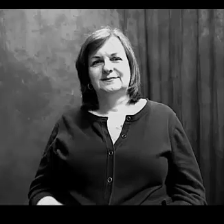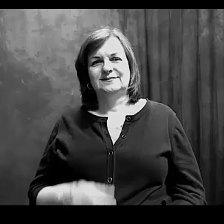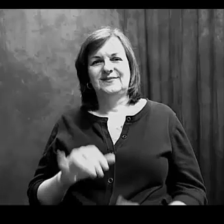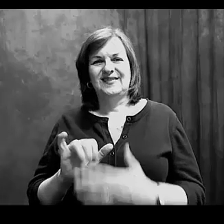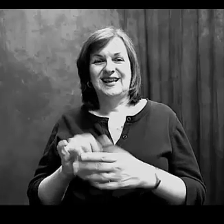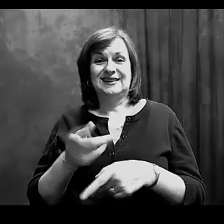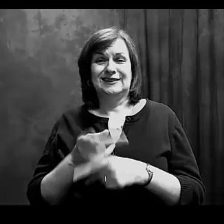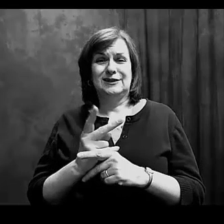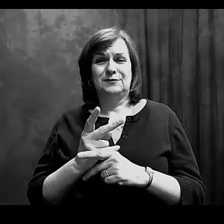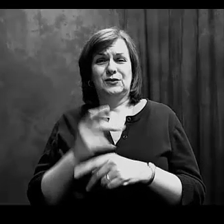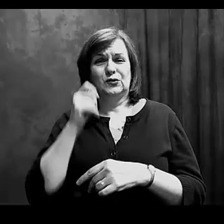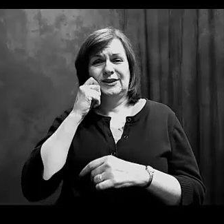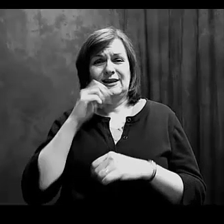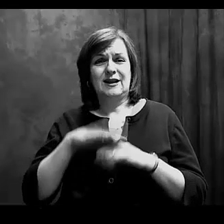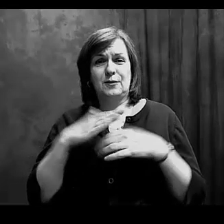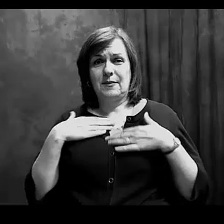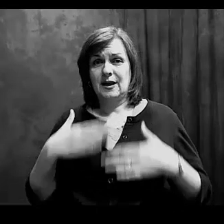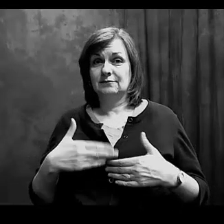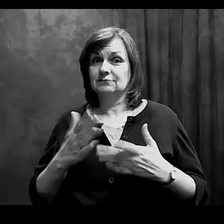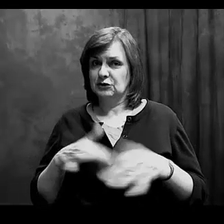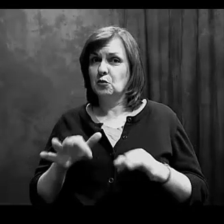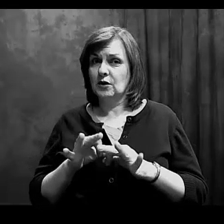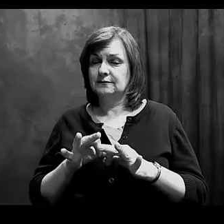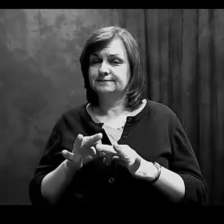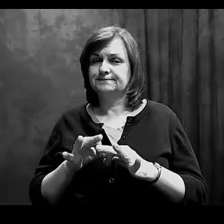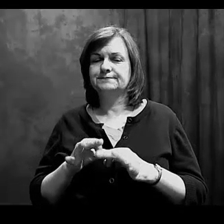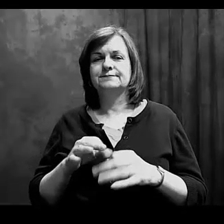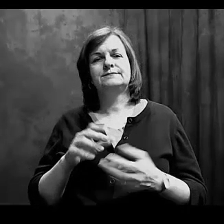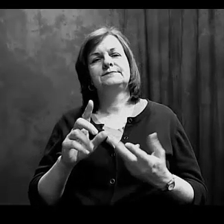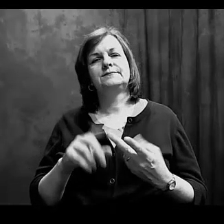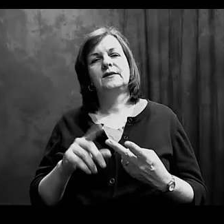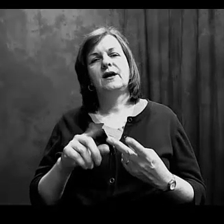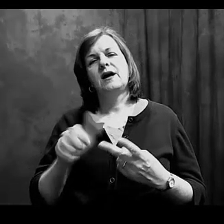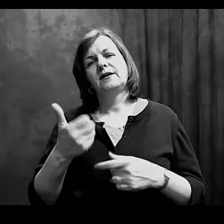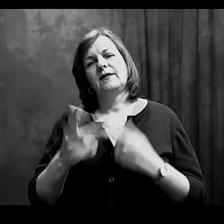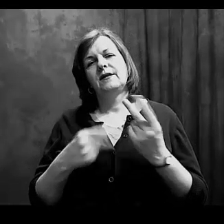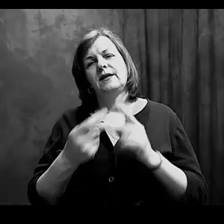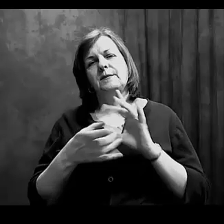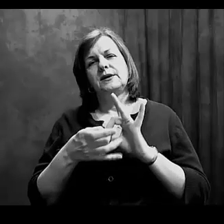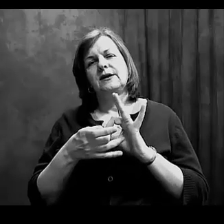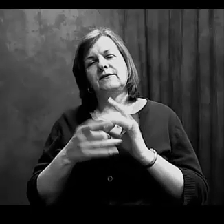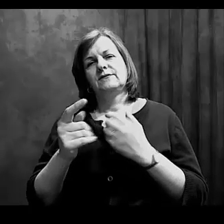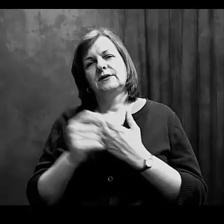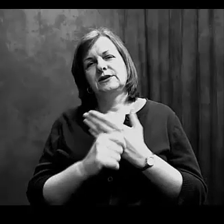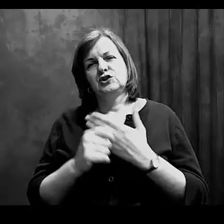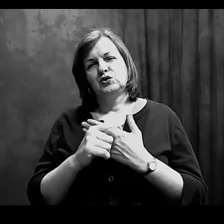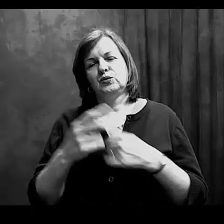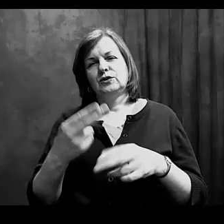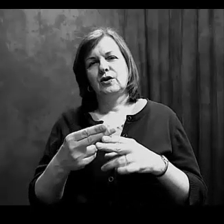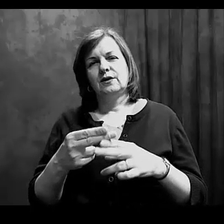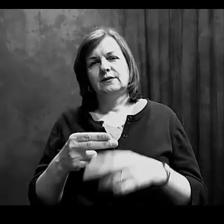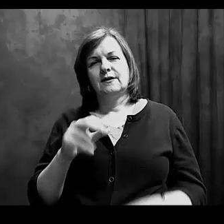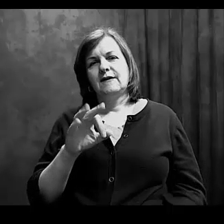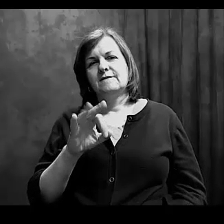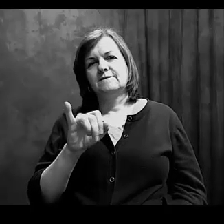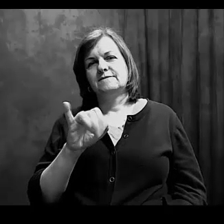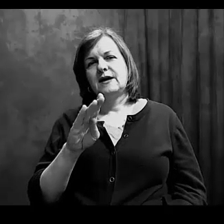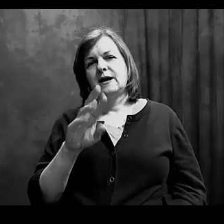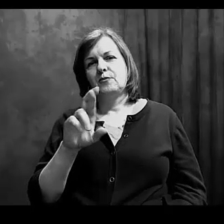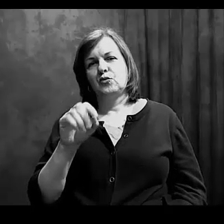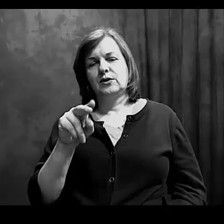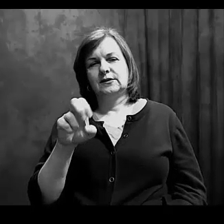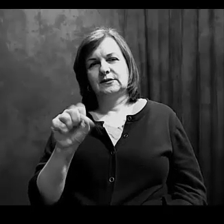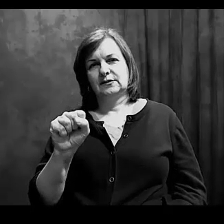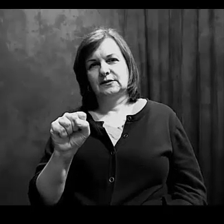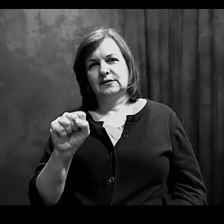So it holds your skin on. That's pretty important. Fibrous connective tissue is densely packed